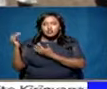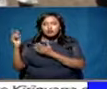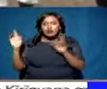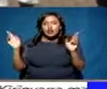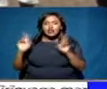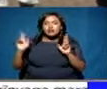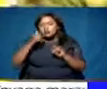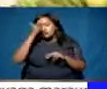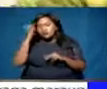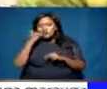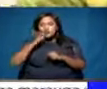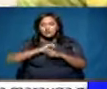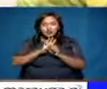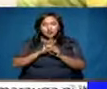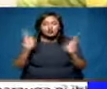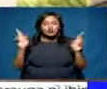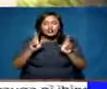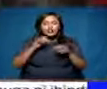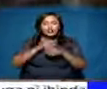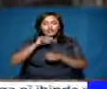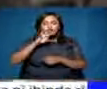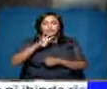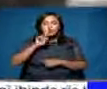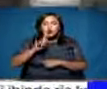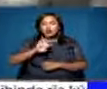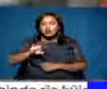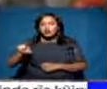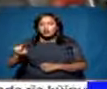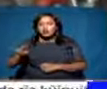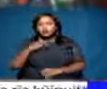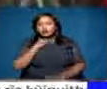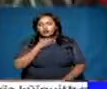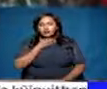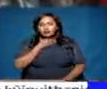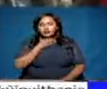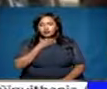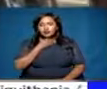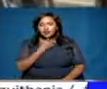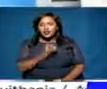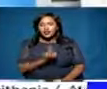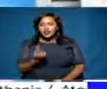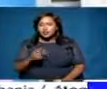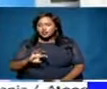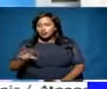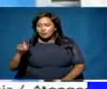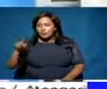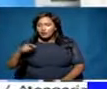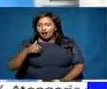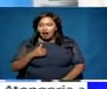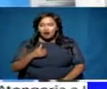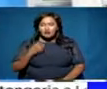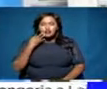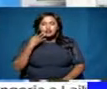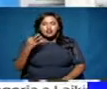makiria kuona murimu uyu nukinyite kaunti 41 hari kaunti 47. Every county should have a minimum capacity